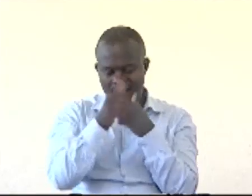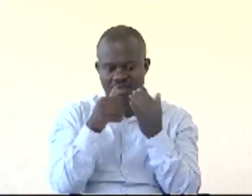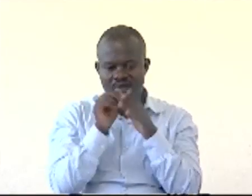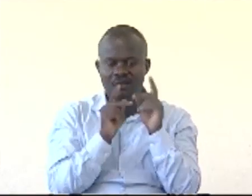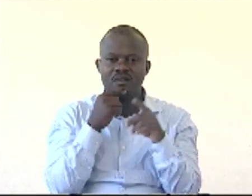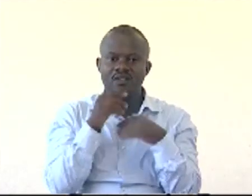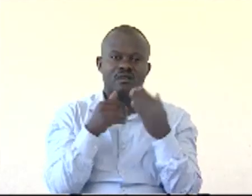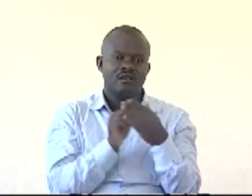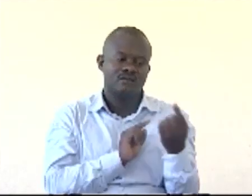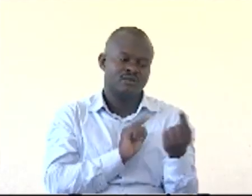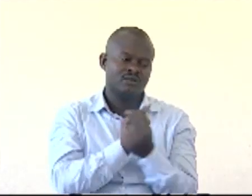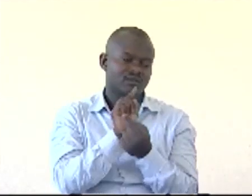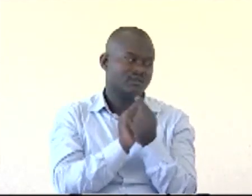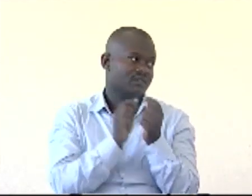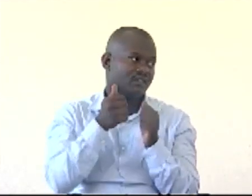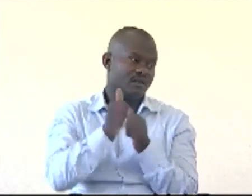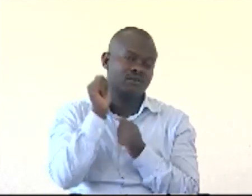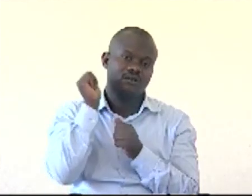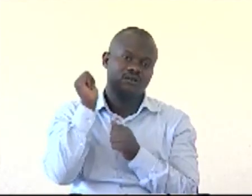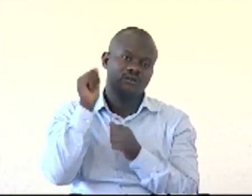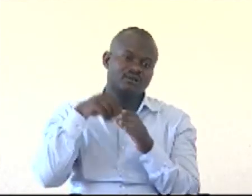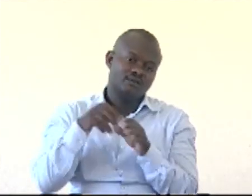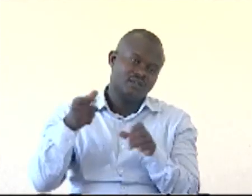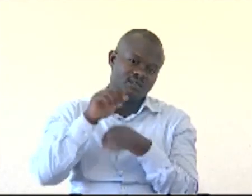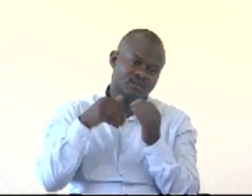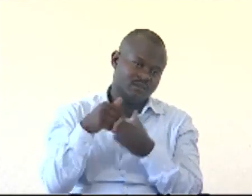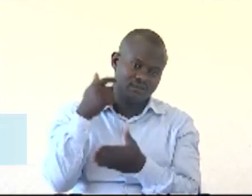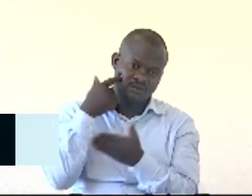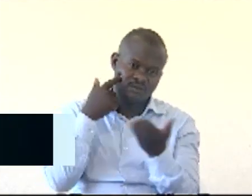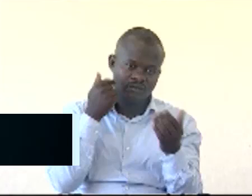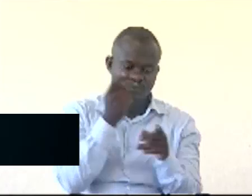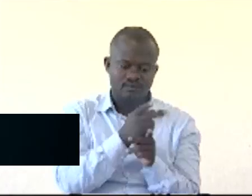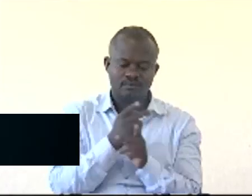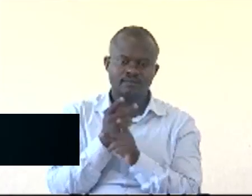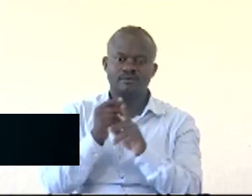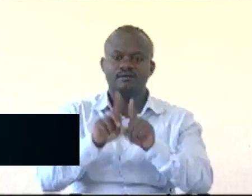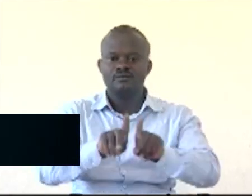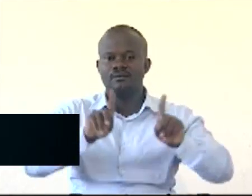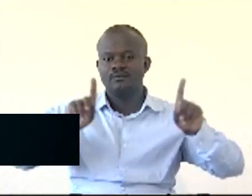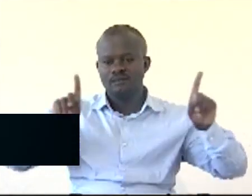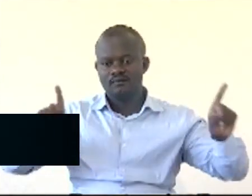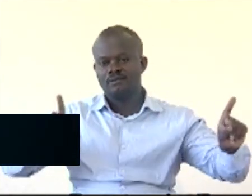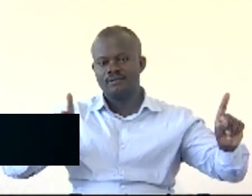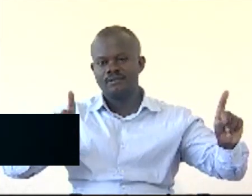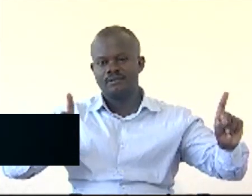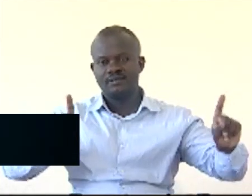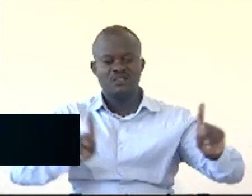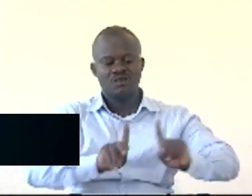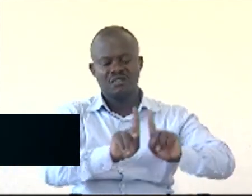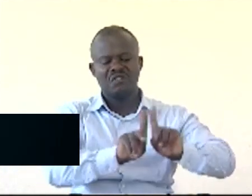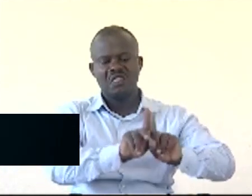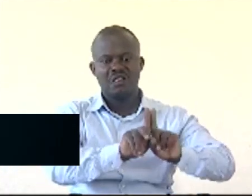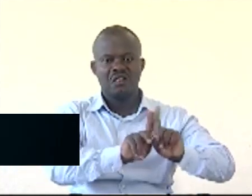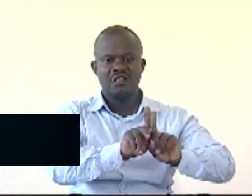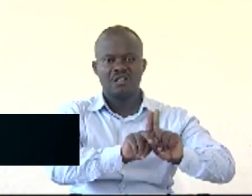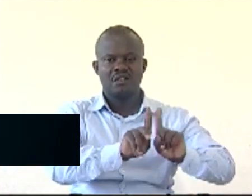don't infect them. In addition to that, keep a distance away from other people.